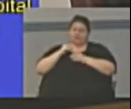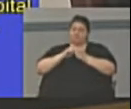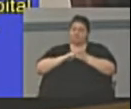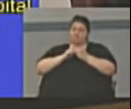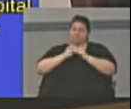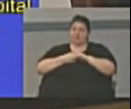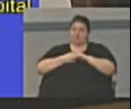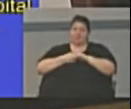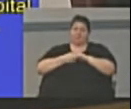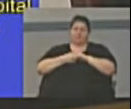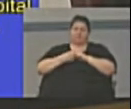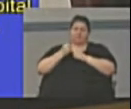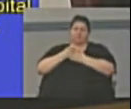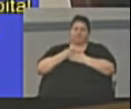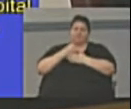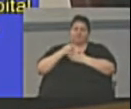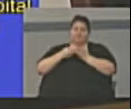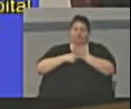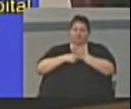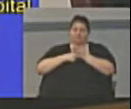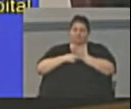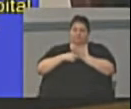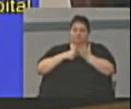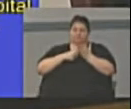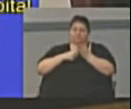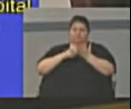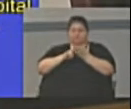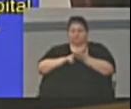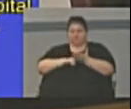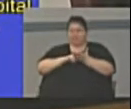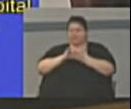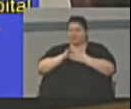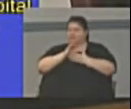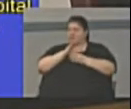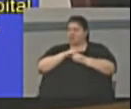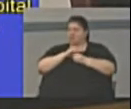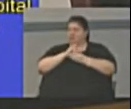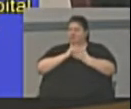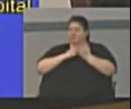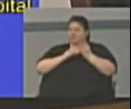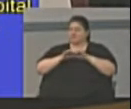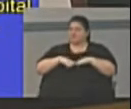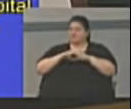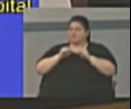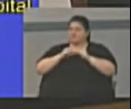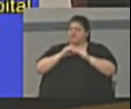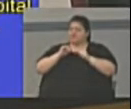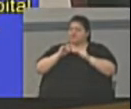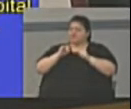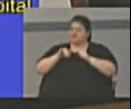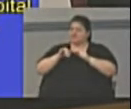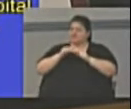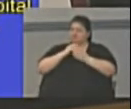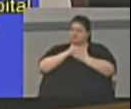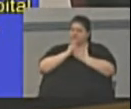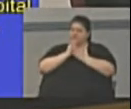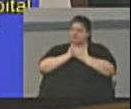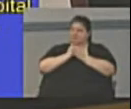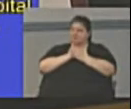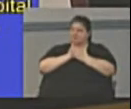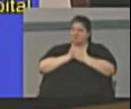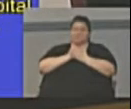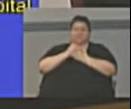purchases and contracts for services which are part of the adopted and approved city budget or capital improvement